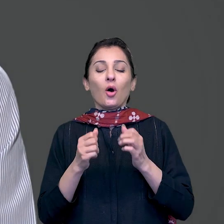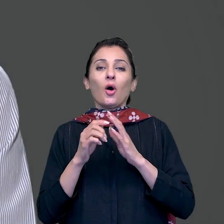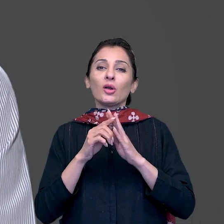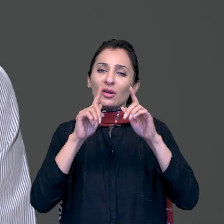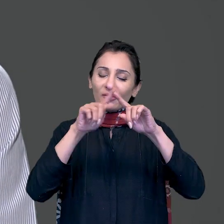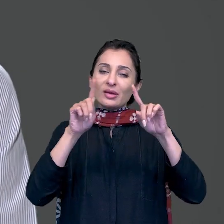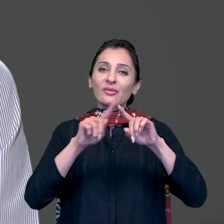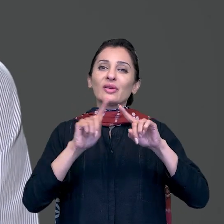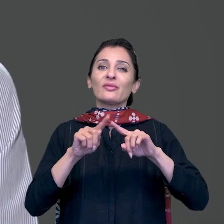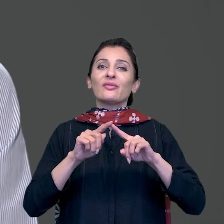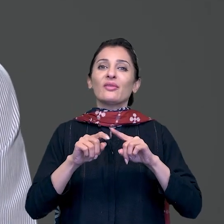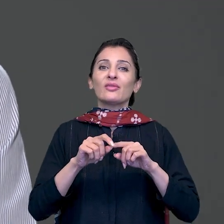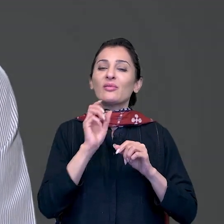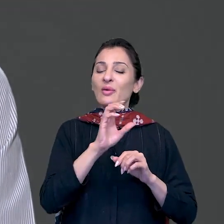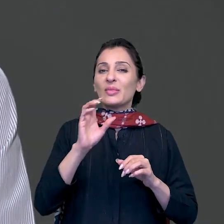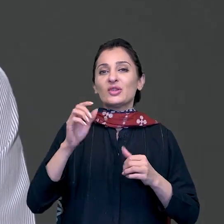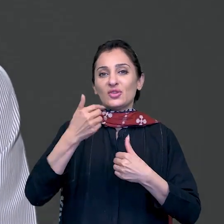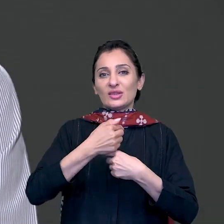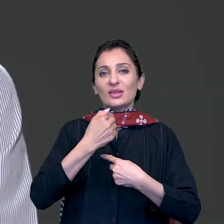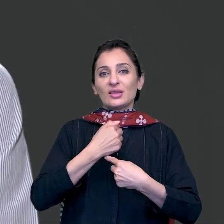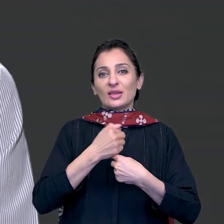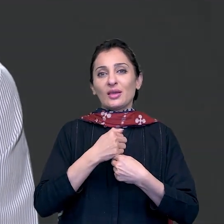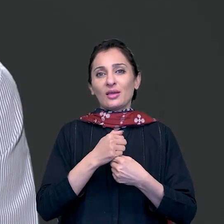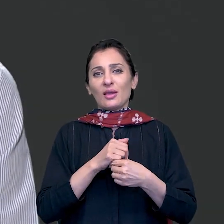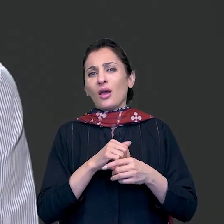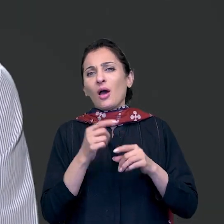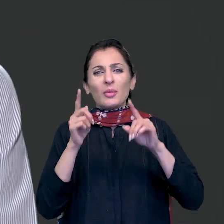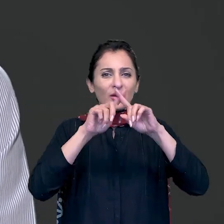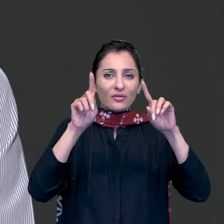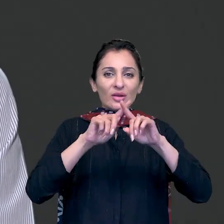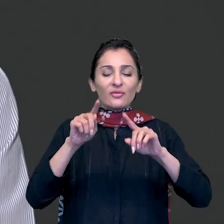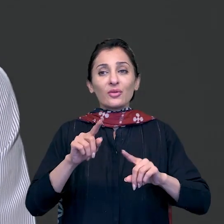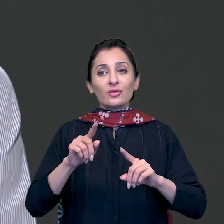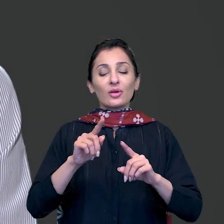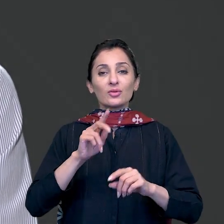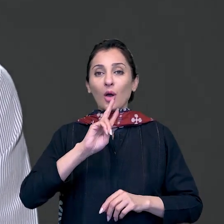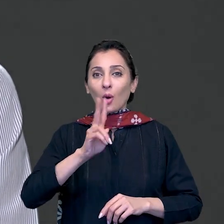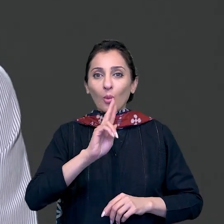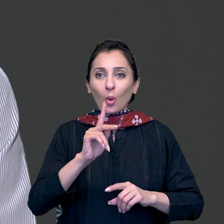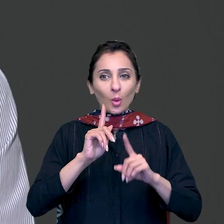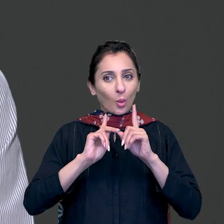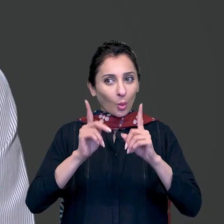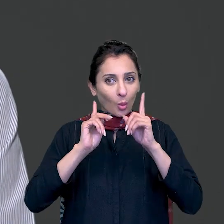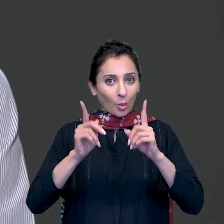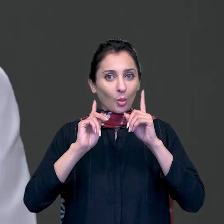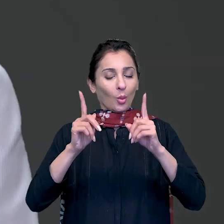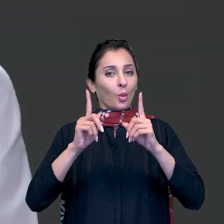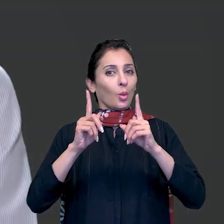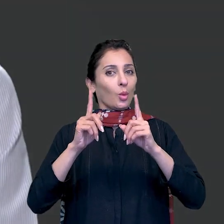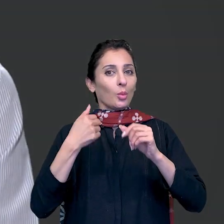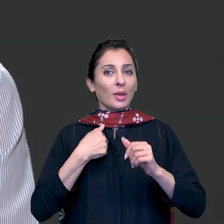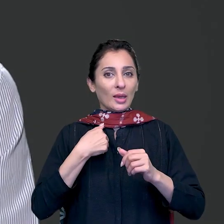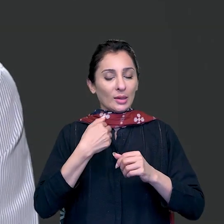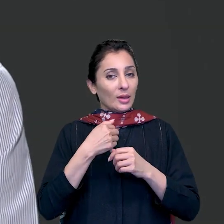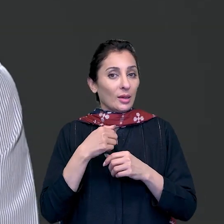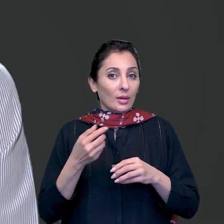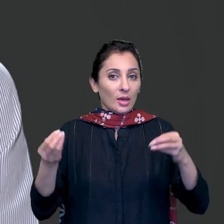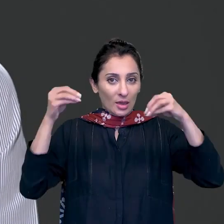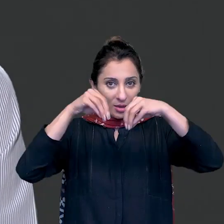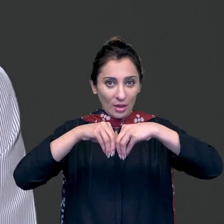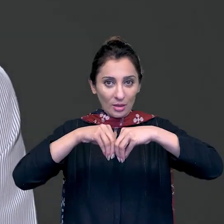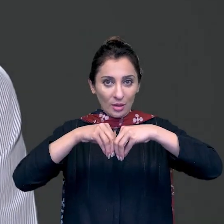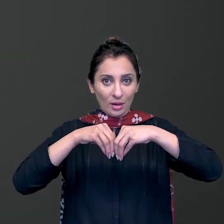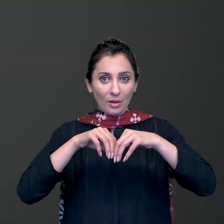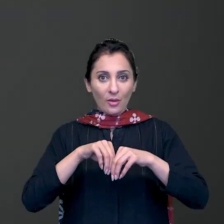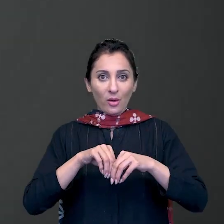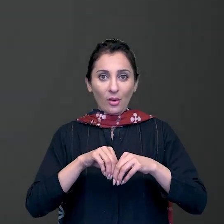helped me develop. I've been doing declamations, parliamentary debating, and Model UN conferences, but my niche is Model United Nations conferences.